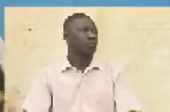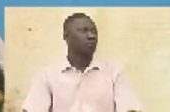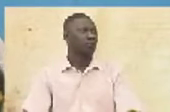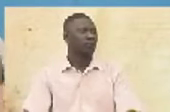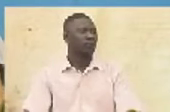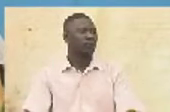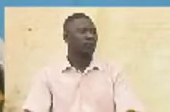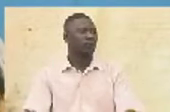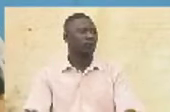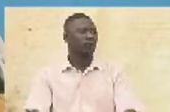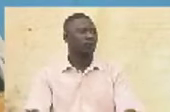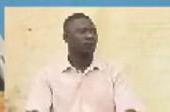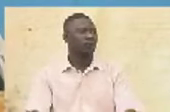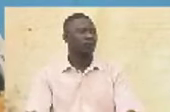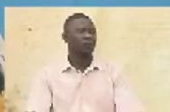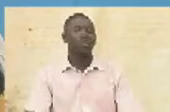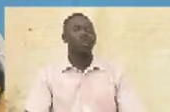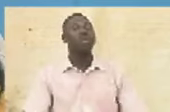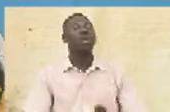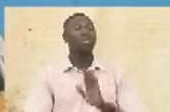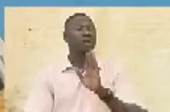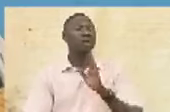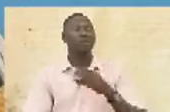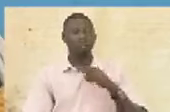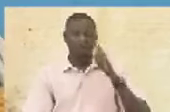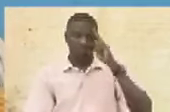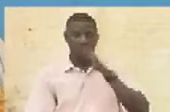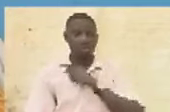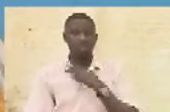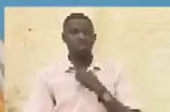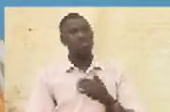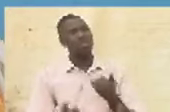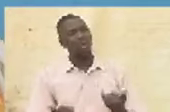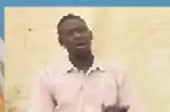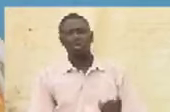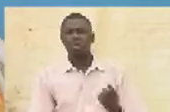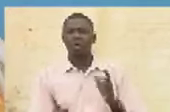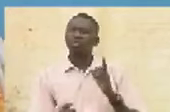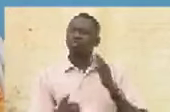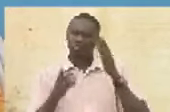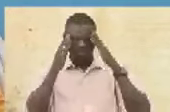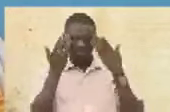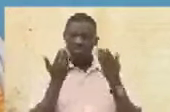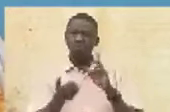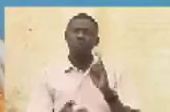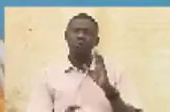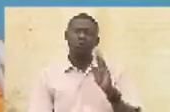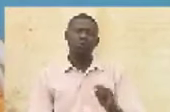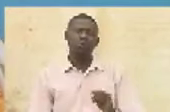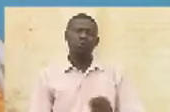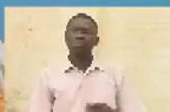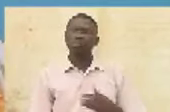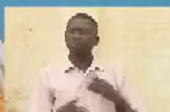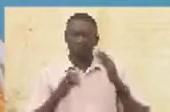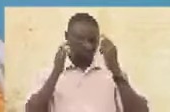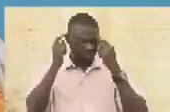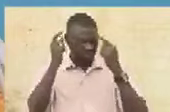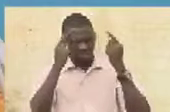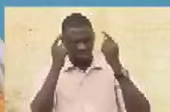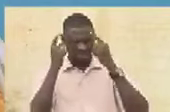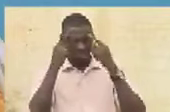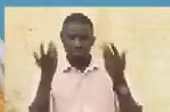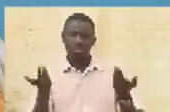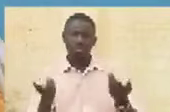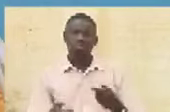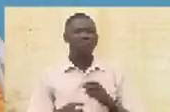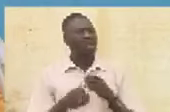house. Later on, my brother said, well, now I don't know what to do. I'm really in doubt. Then I told him,